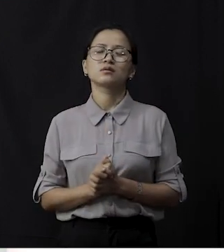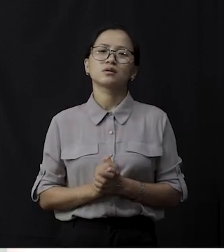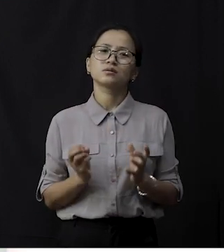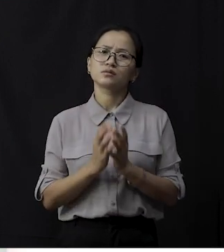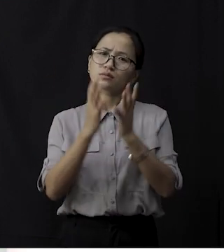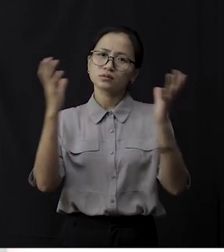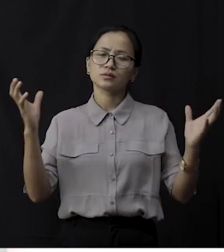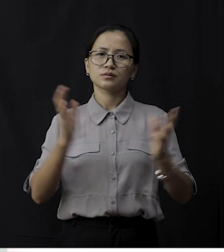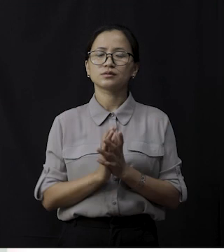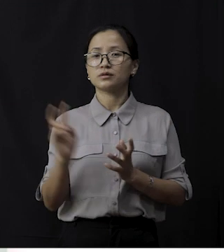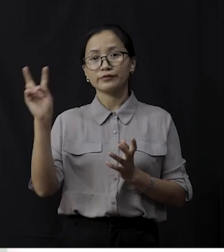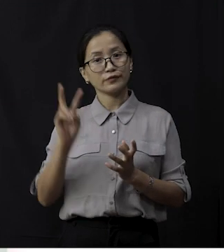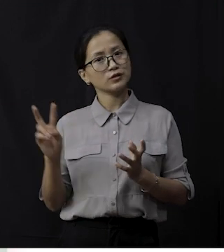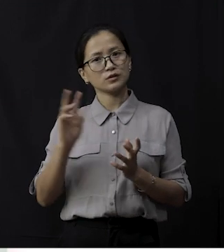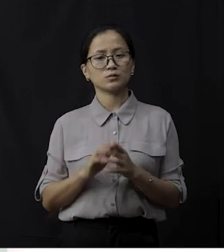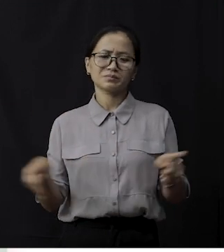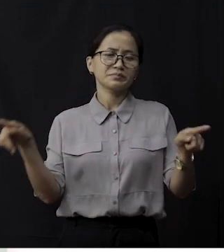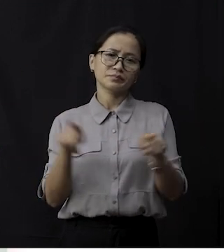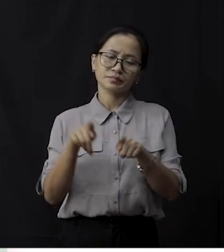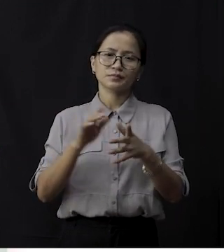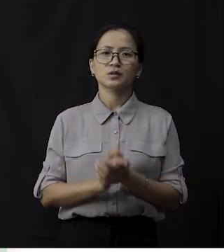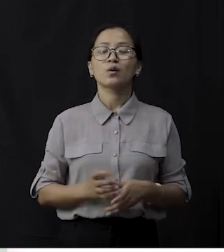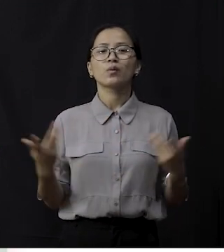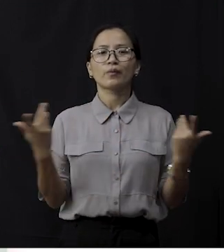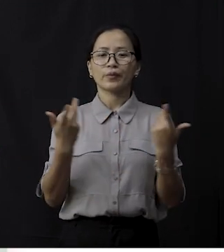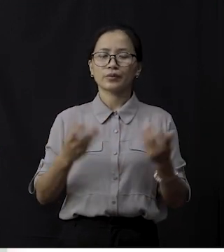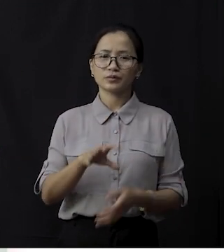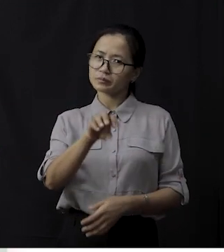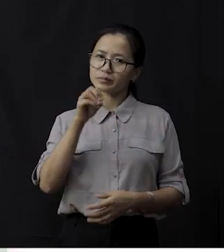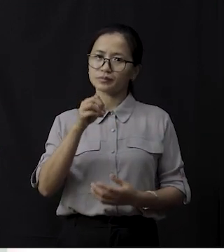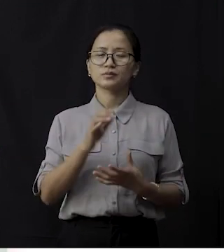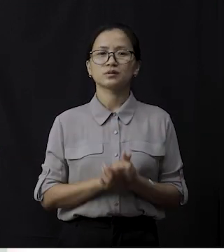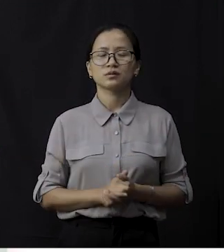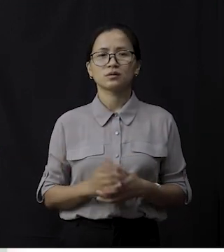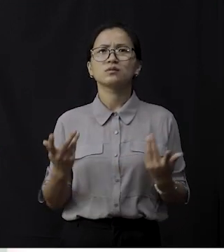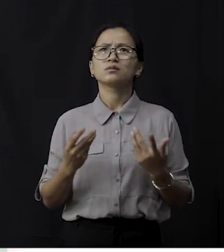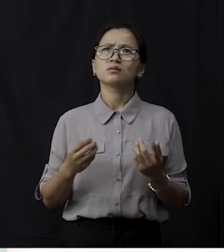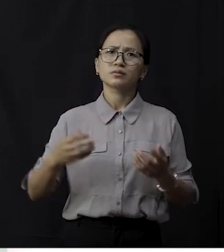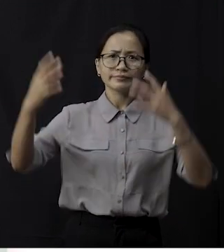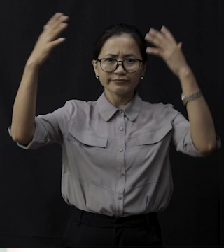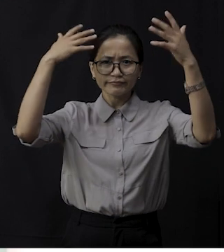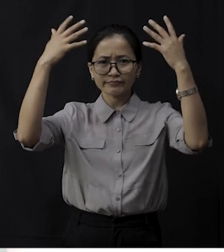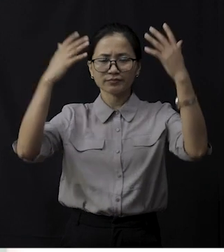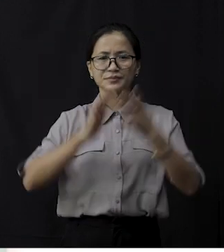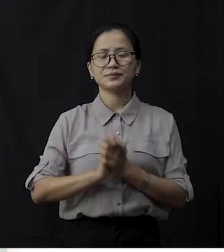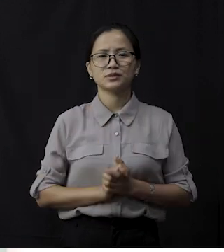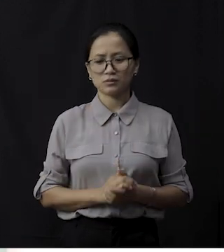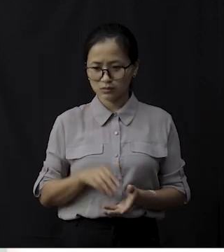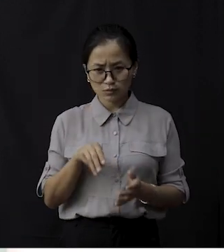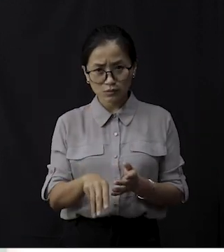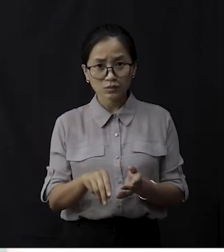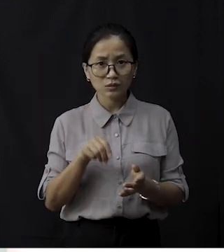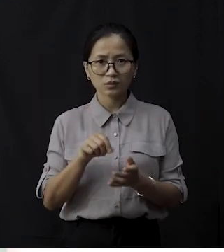as vegetables. Where do we get this? You get this from the air, just like that. In the